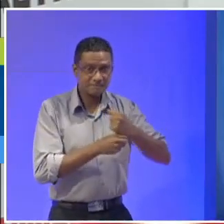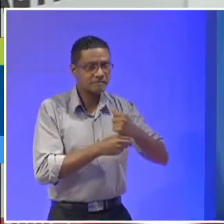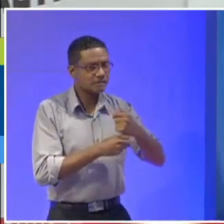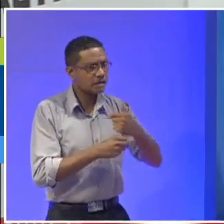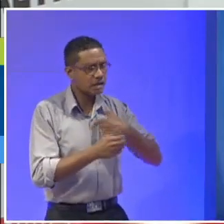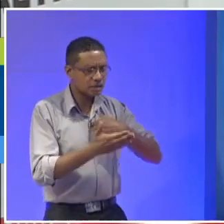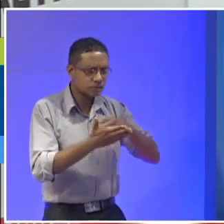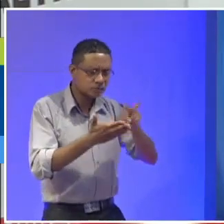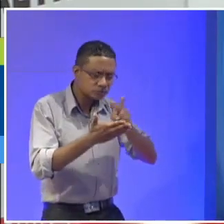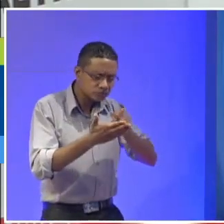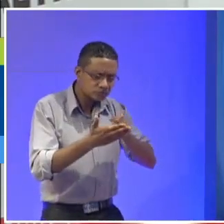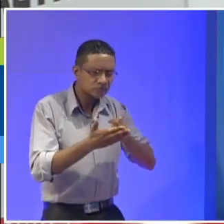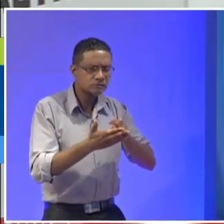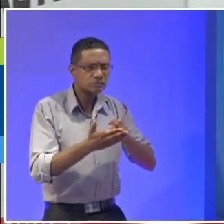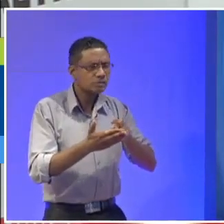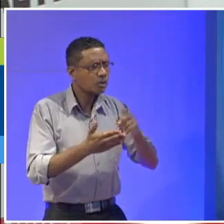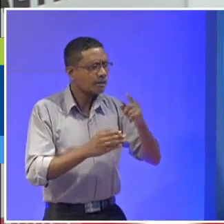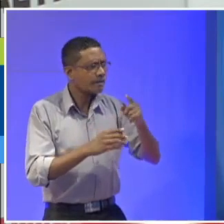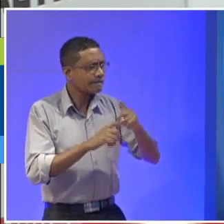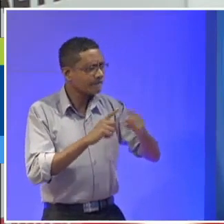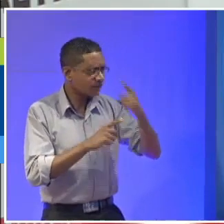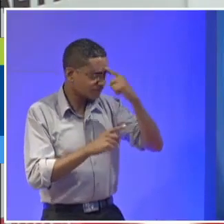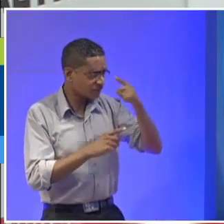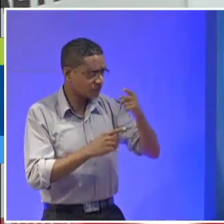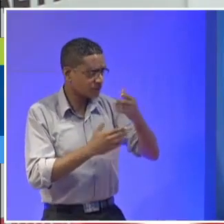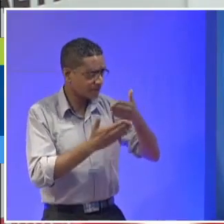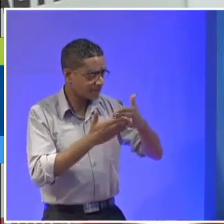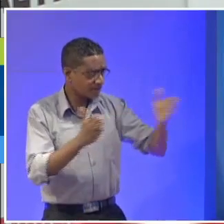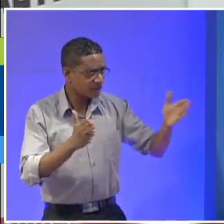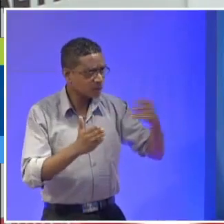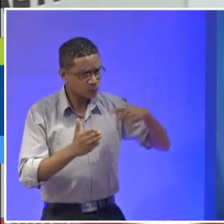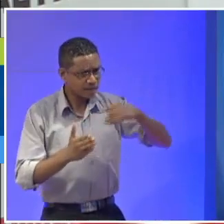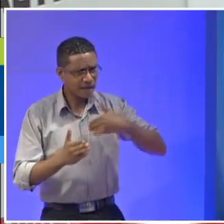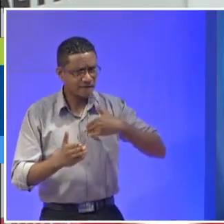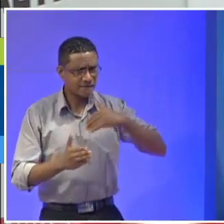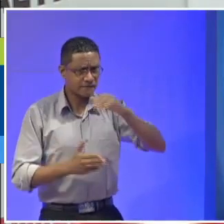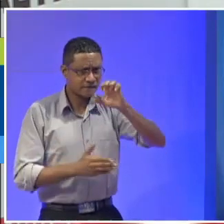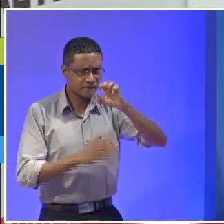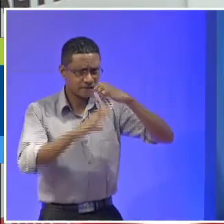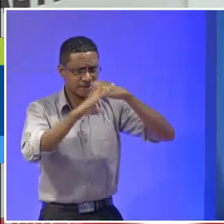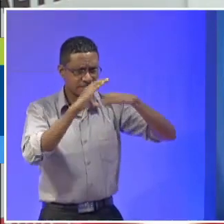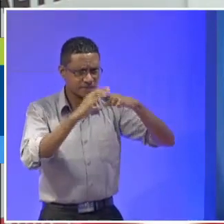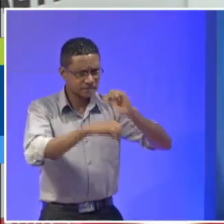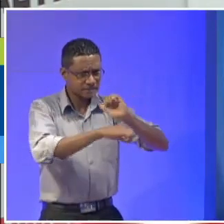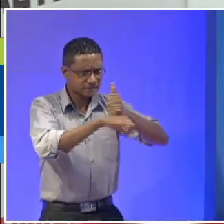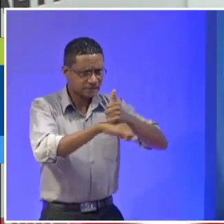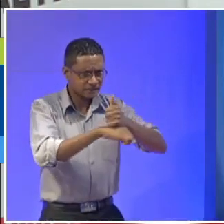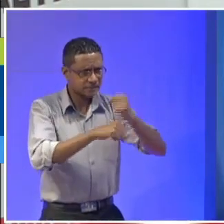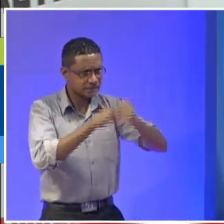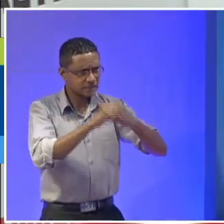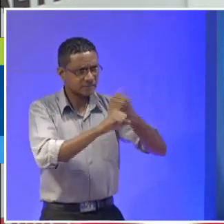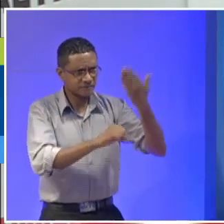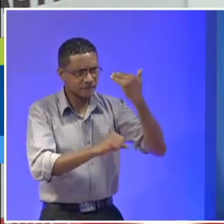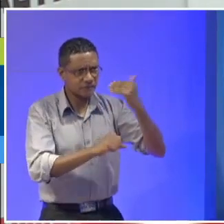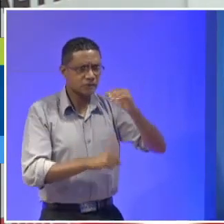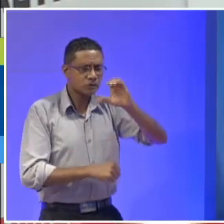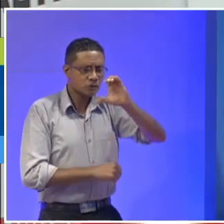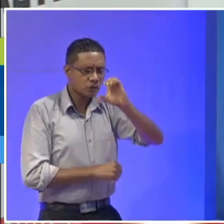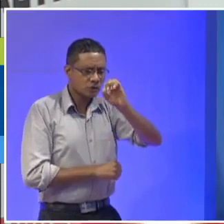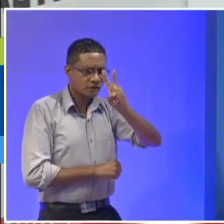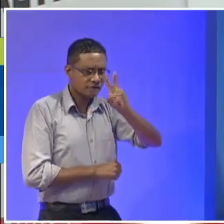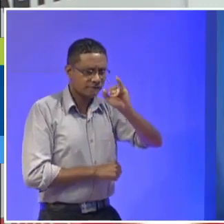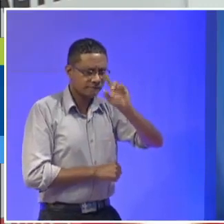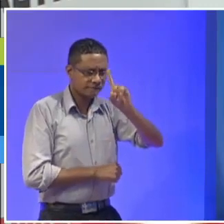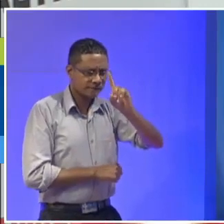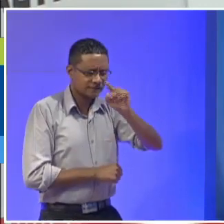the general public, we do have an email that was set up last year to try to manage a little better. So it's COVID-19 results